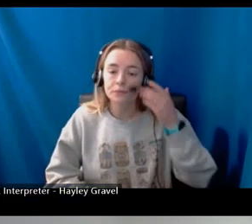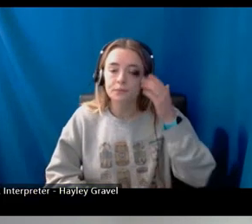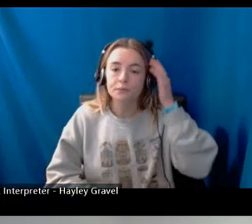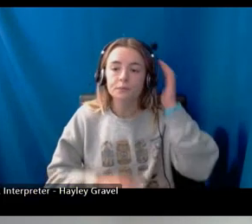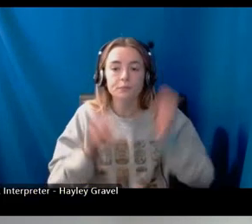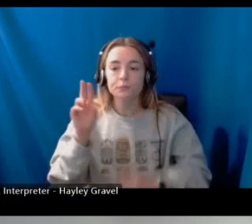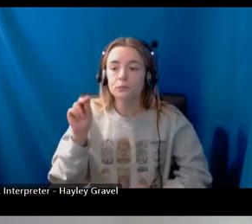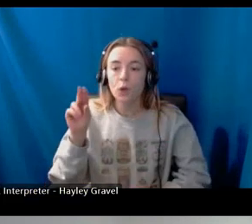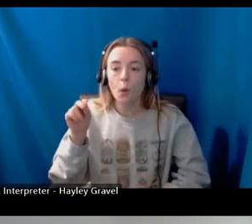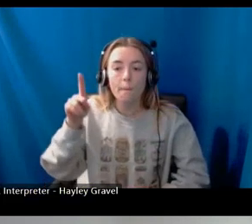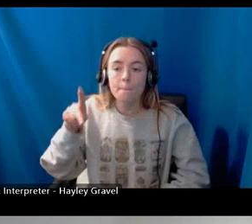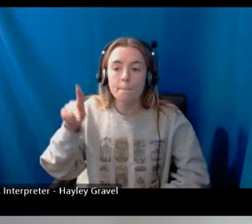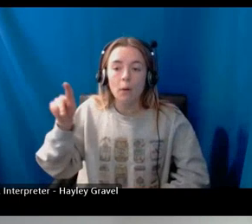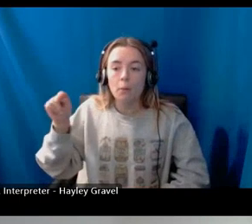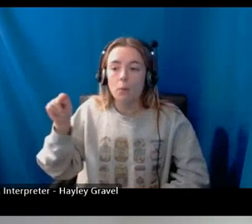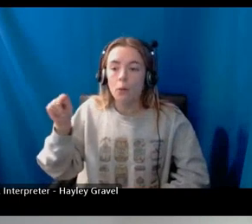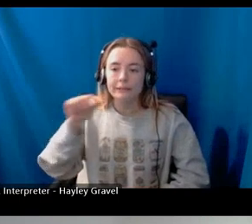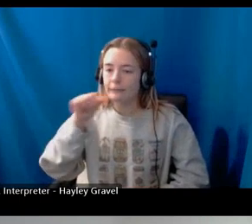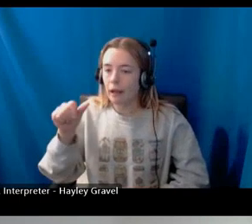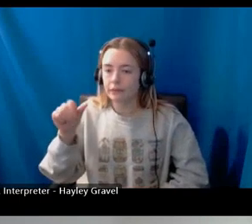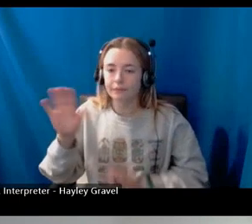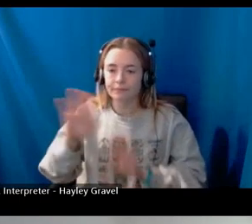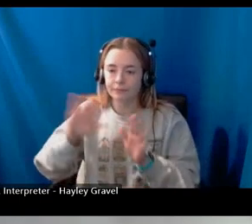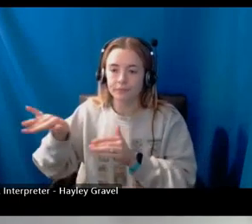no PowerPoint due. It's only the proposal.